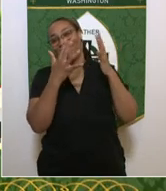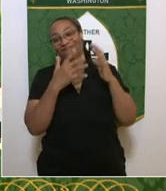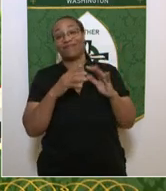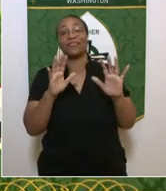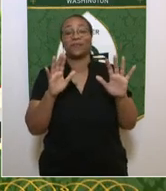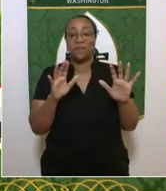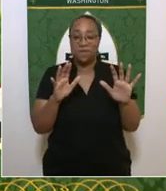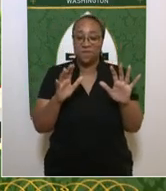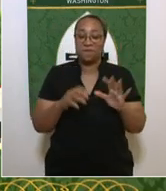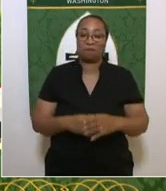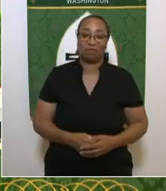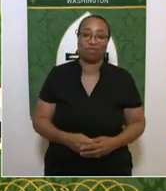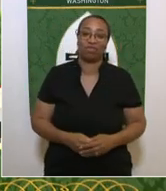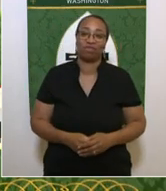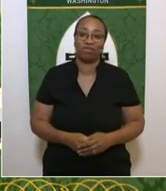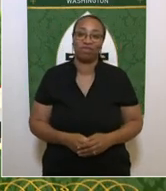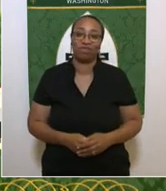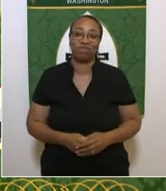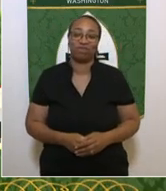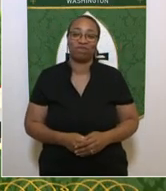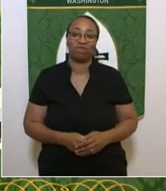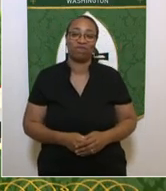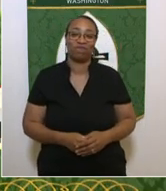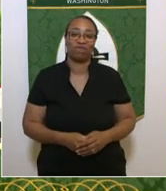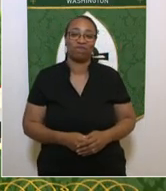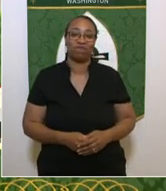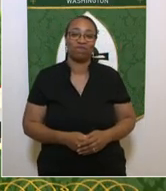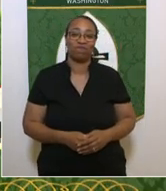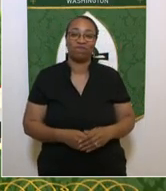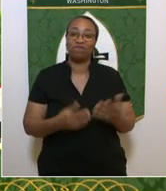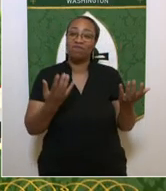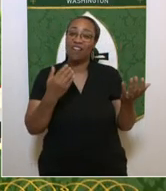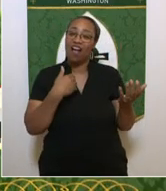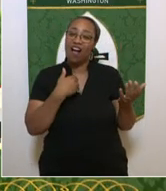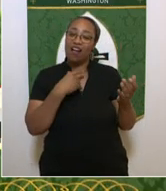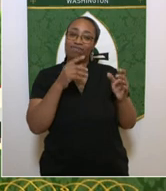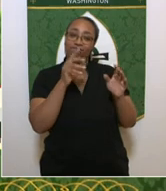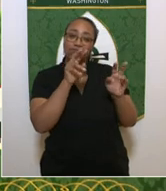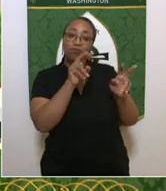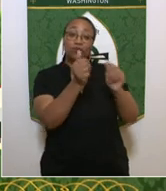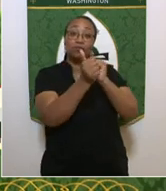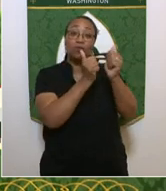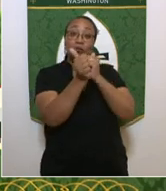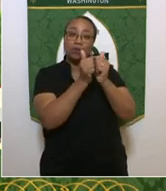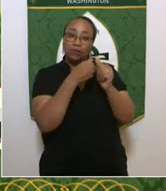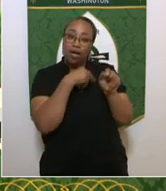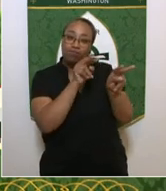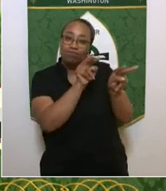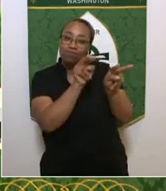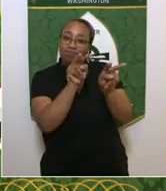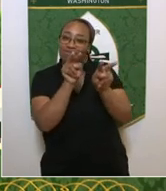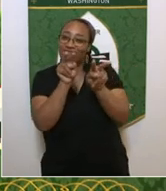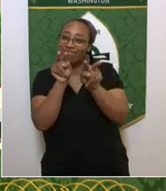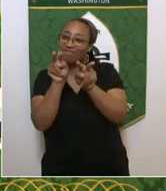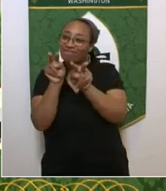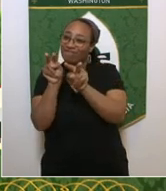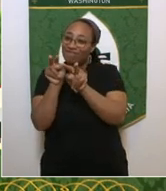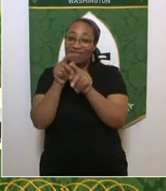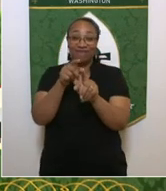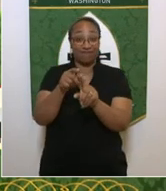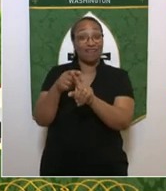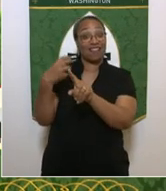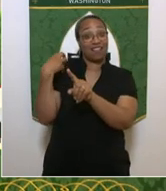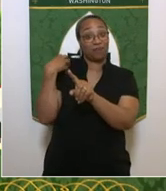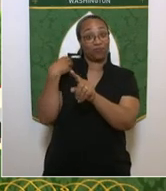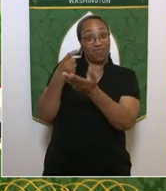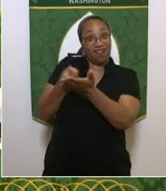I have had a lot of attention on the Capitals and Wizards this year, and I'm looking forward to them being successful. But